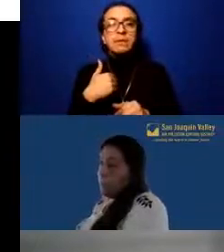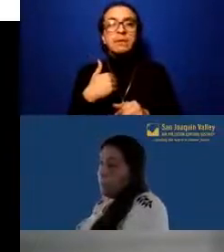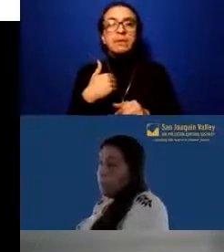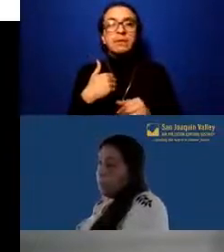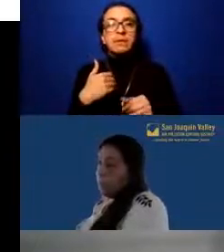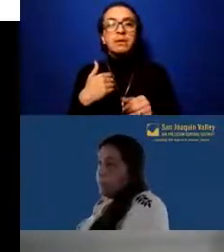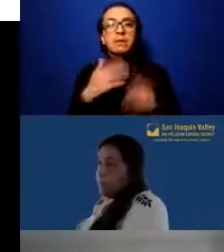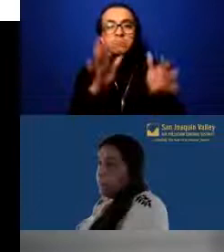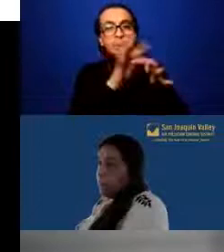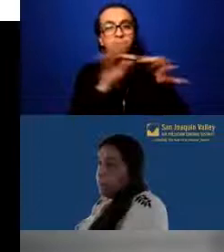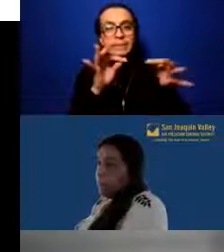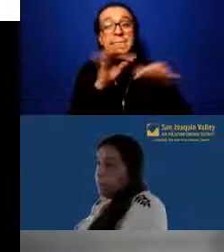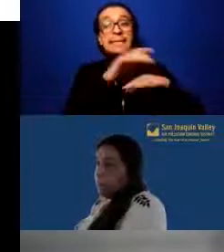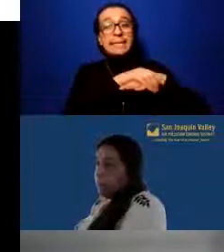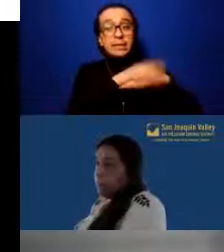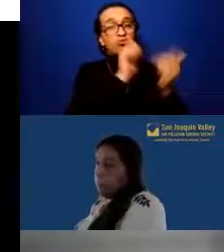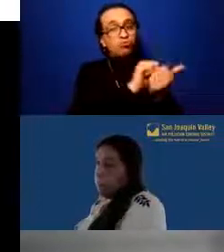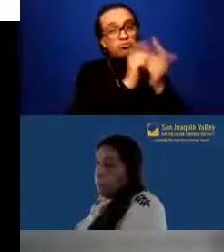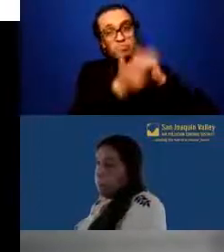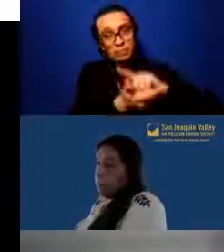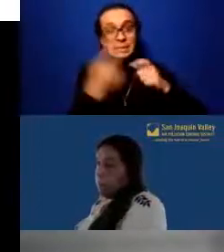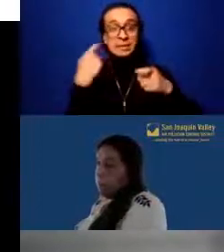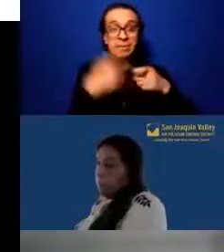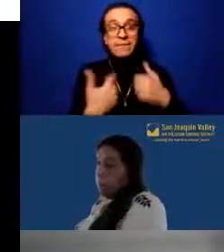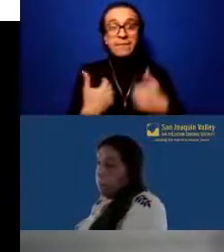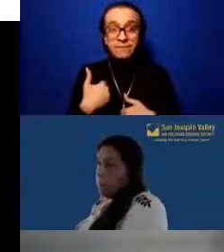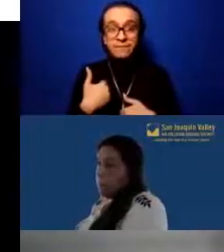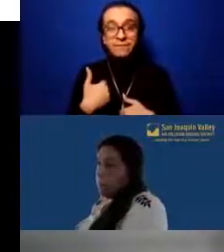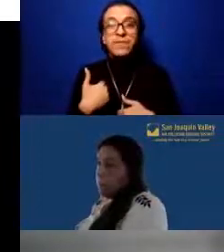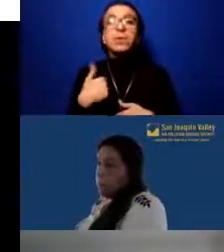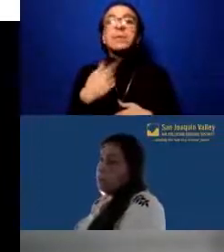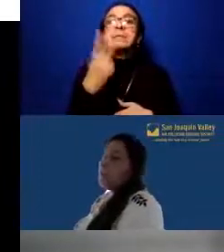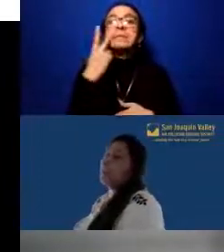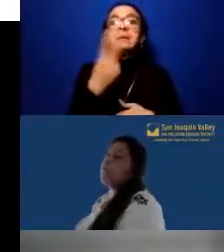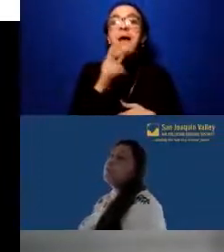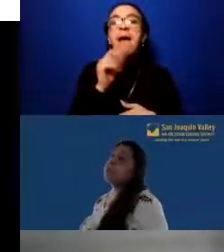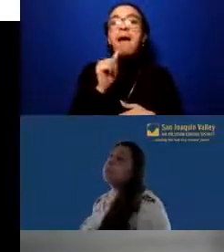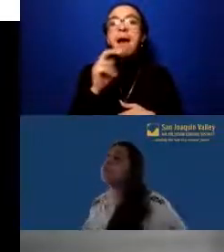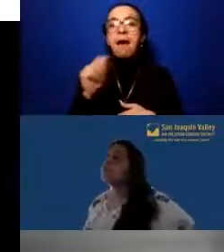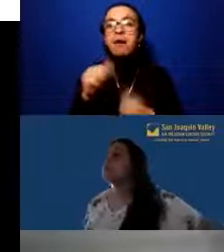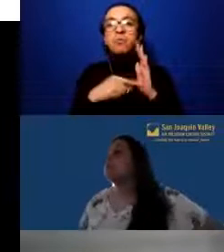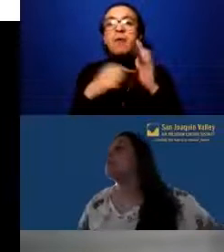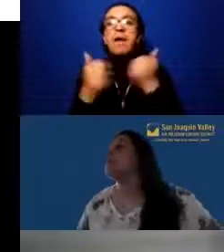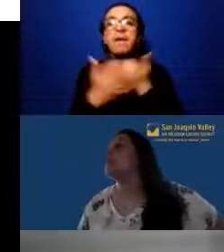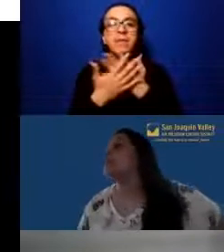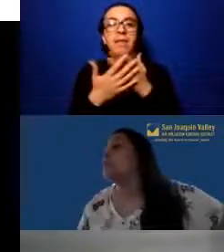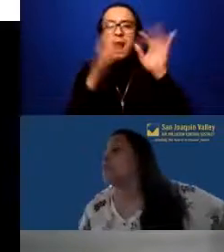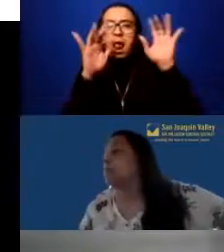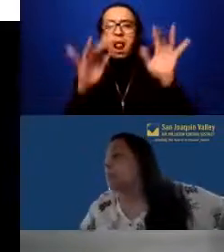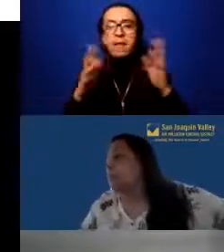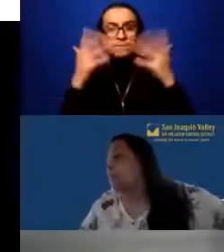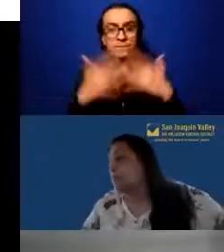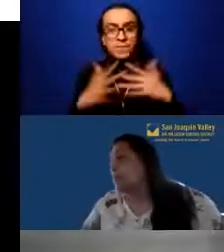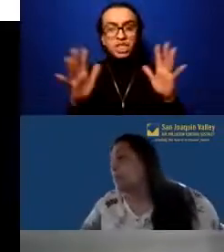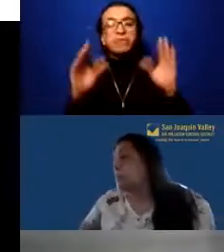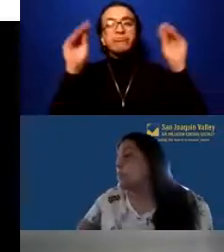message in Spanish. In this case, we can see that Anna has shown us all of this information that Heather has put, and also the